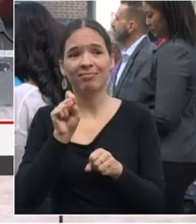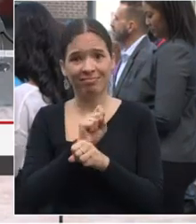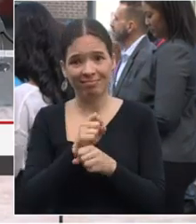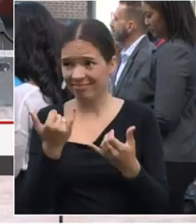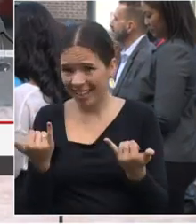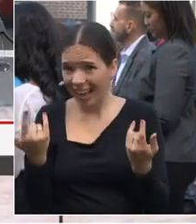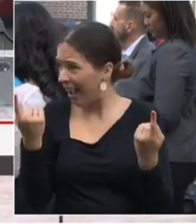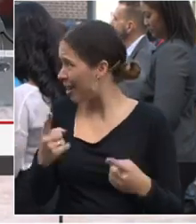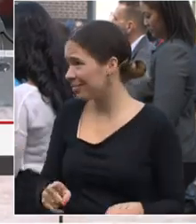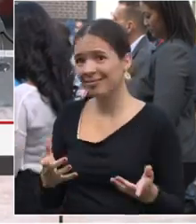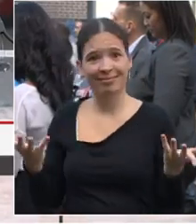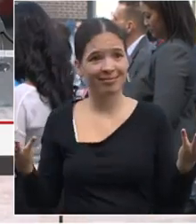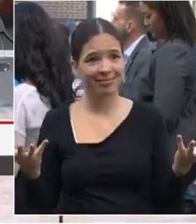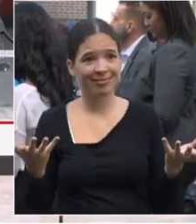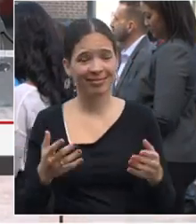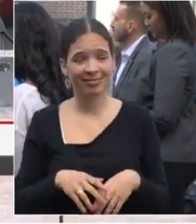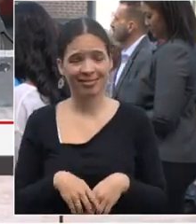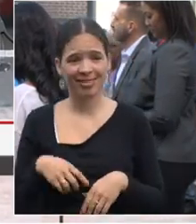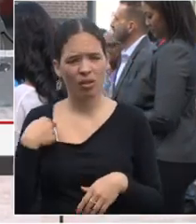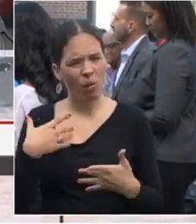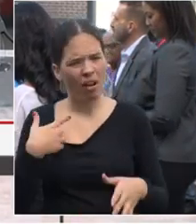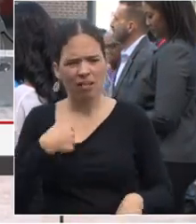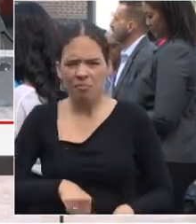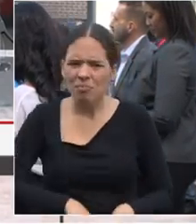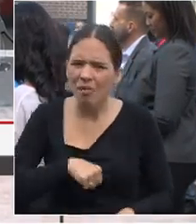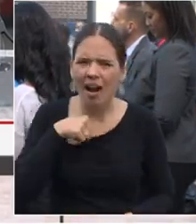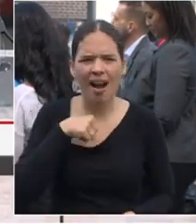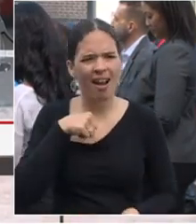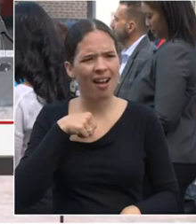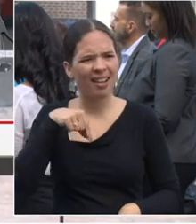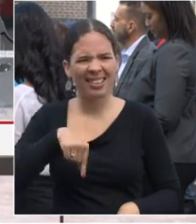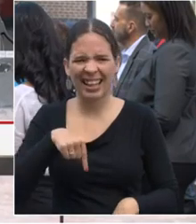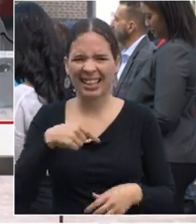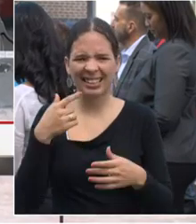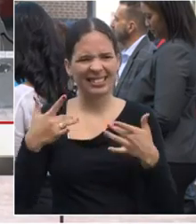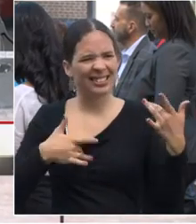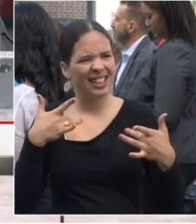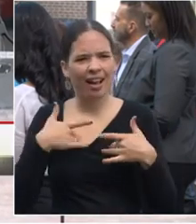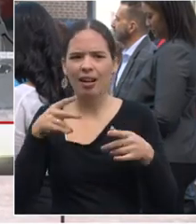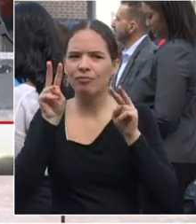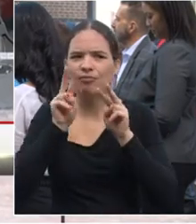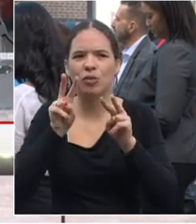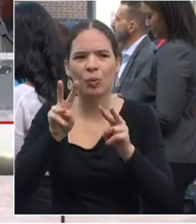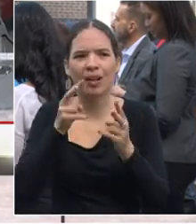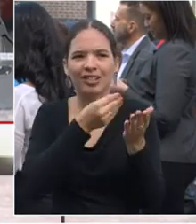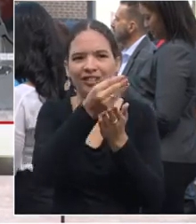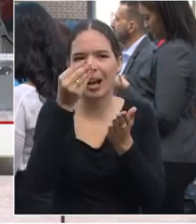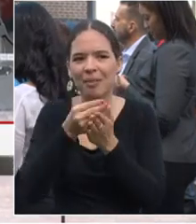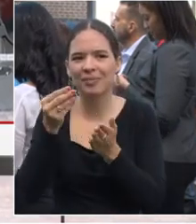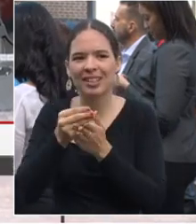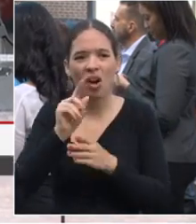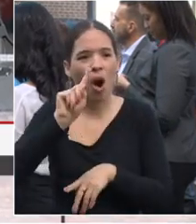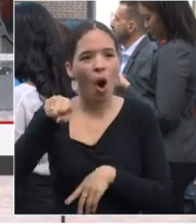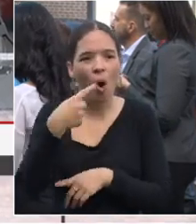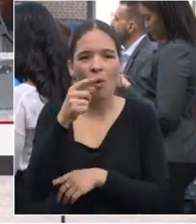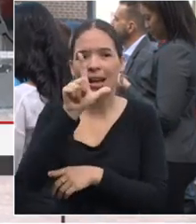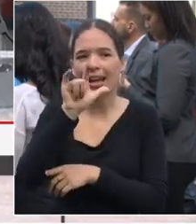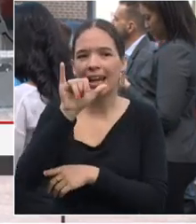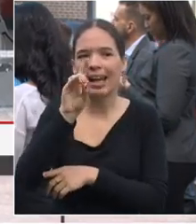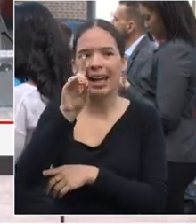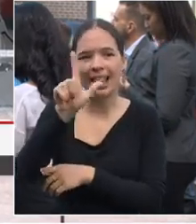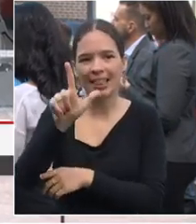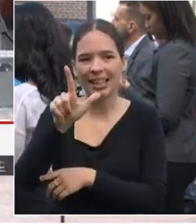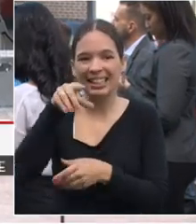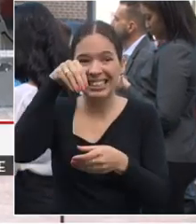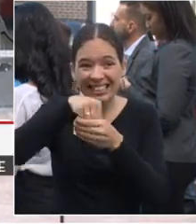we are excited that this day has come. We are looking forward to shopping at the only Lidl in D.C. It's been said a lot of